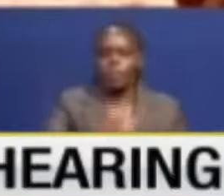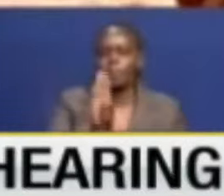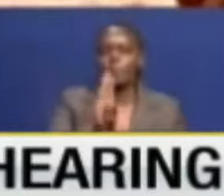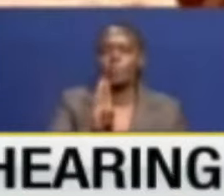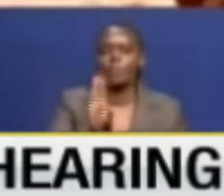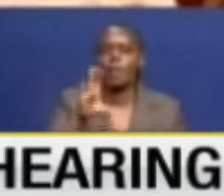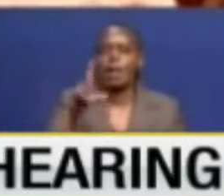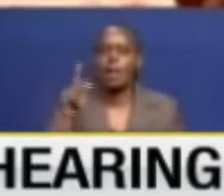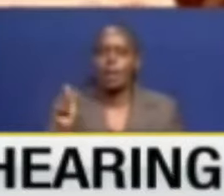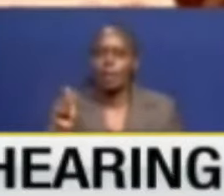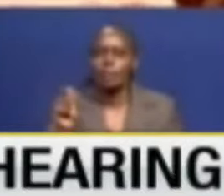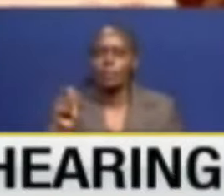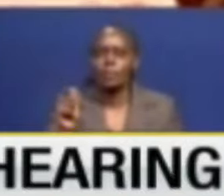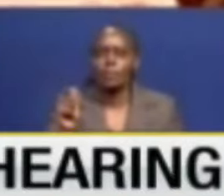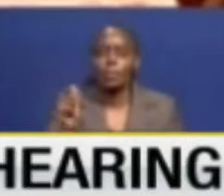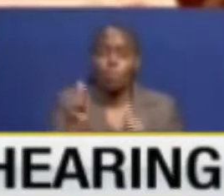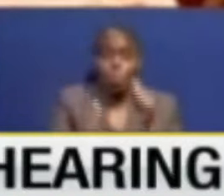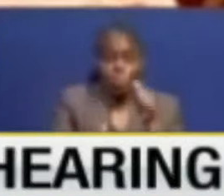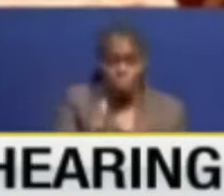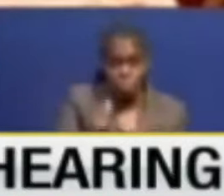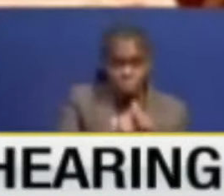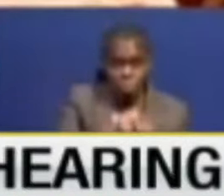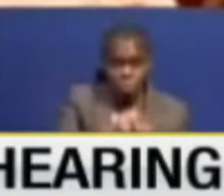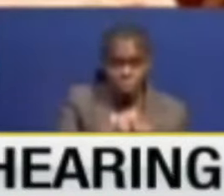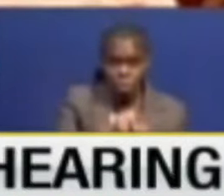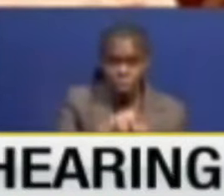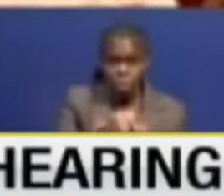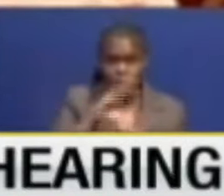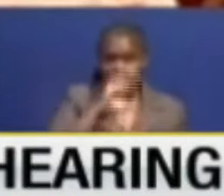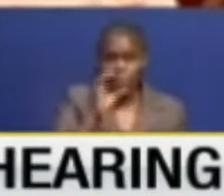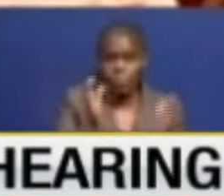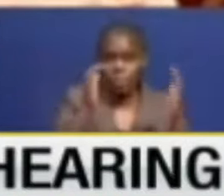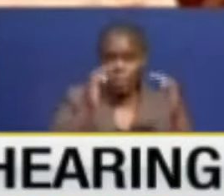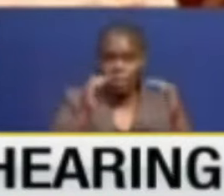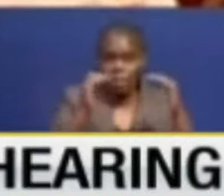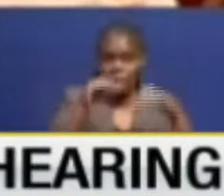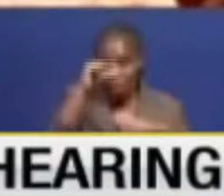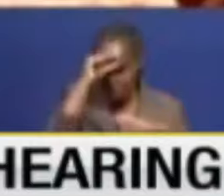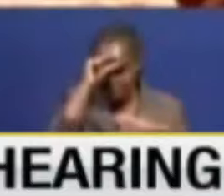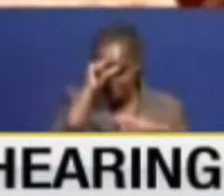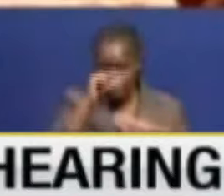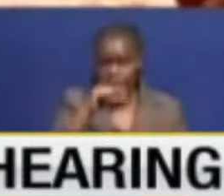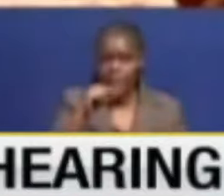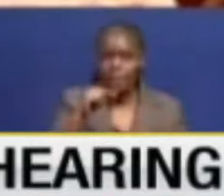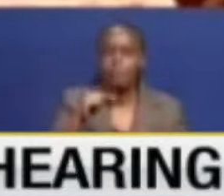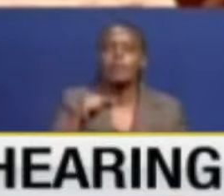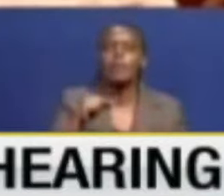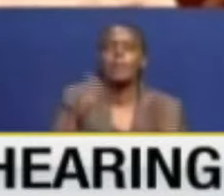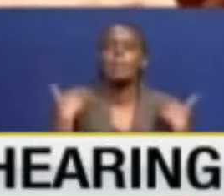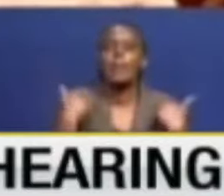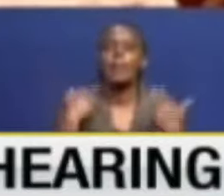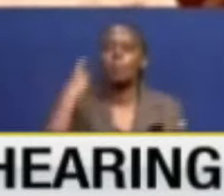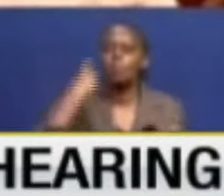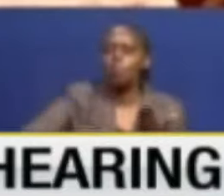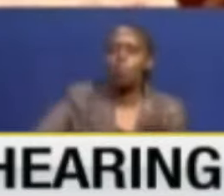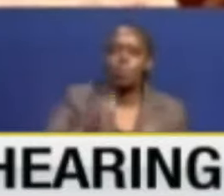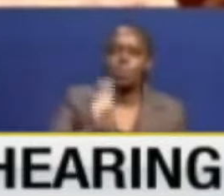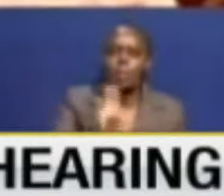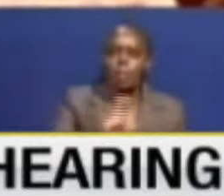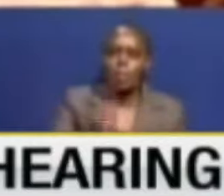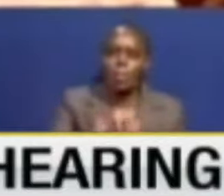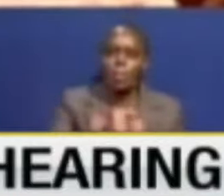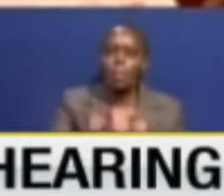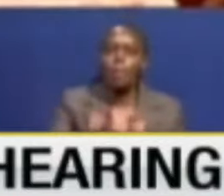Act, as a result of which the County Government of Meru has been slapped with costs and damages amounting to